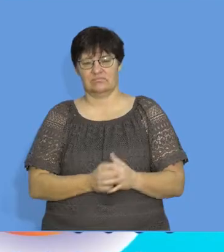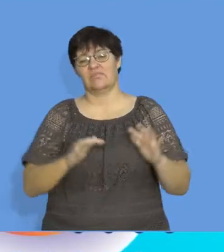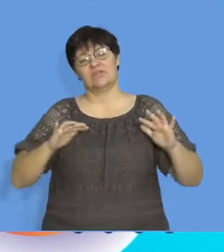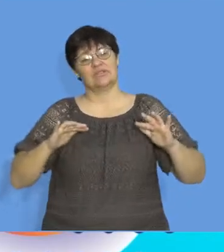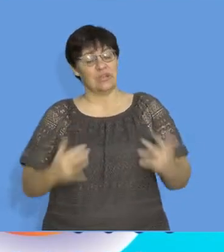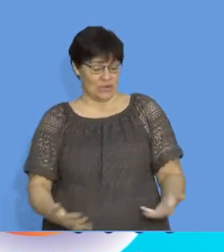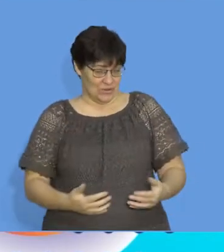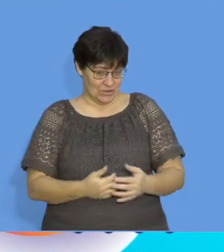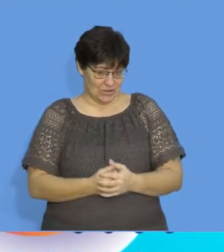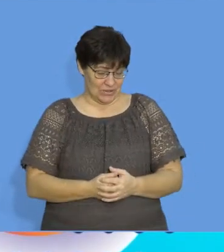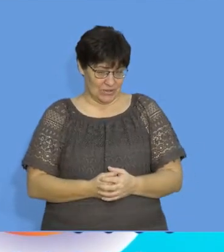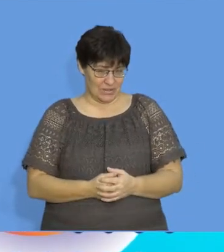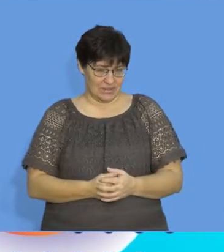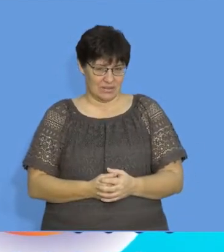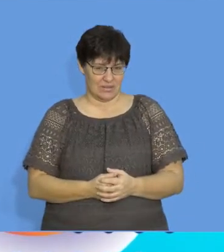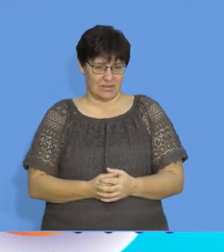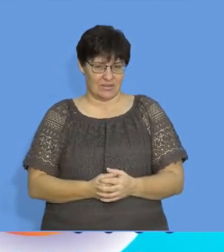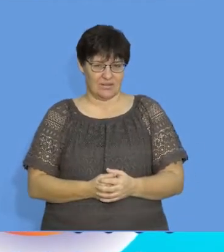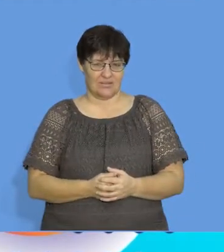So,